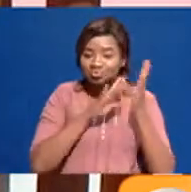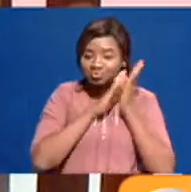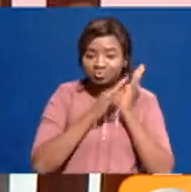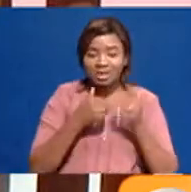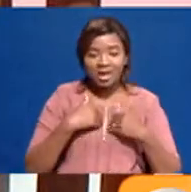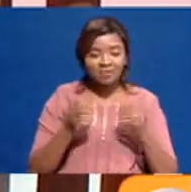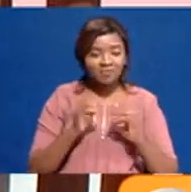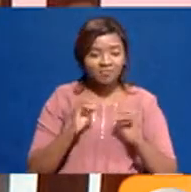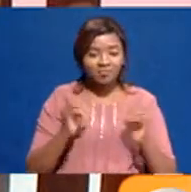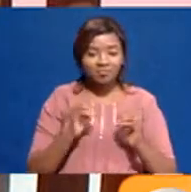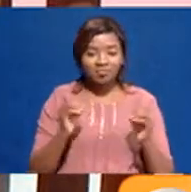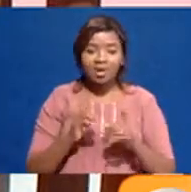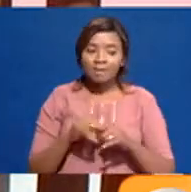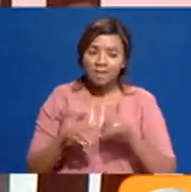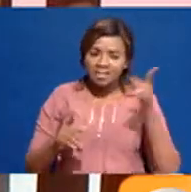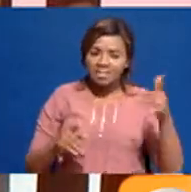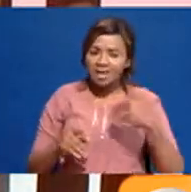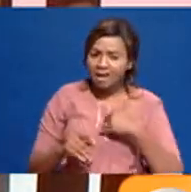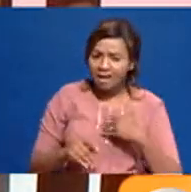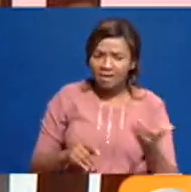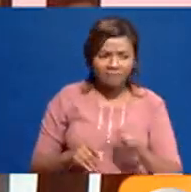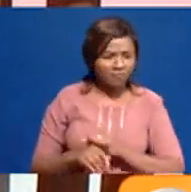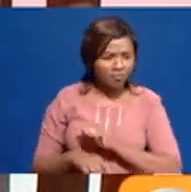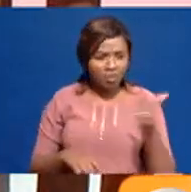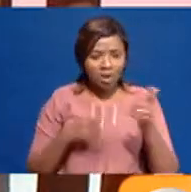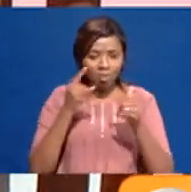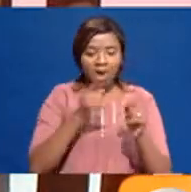the indiscipline. So that's why when